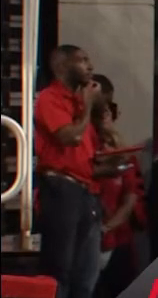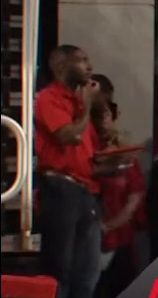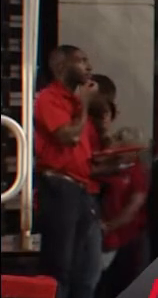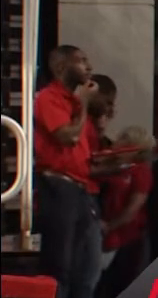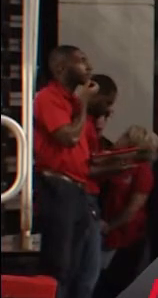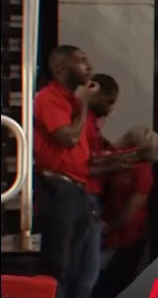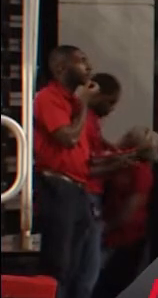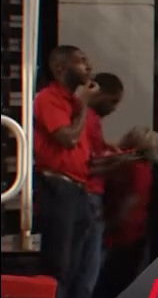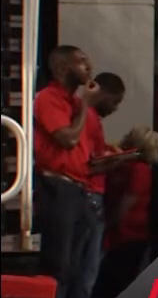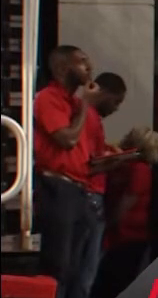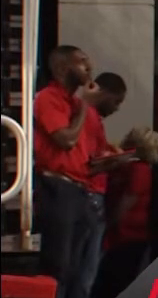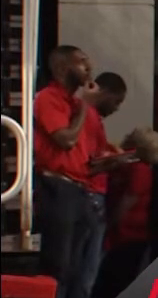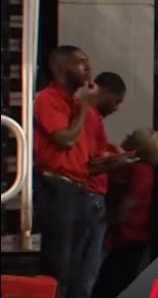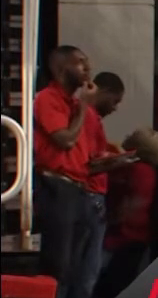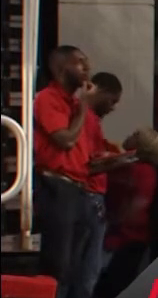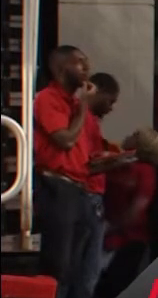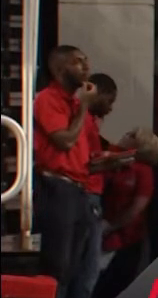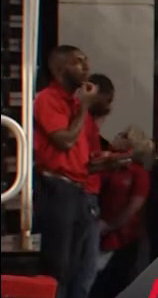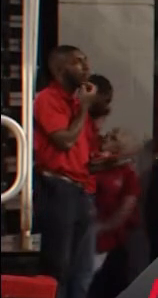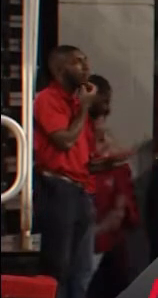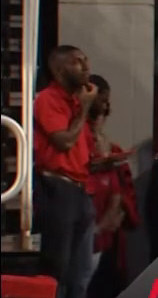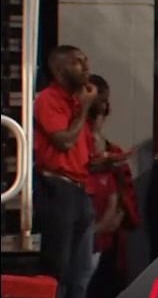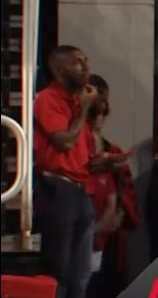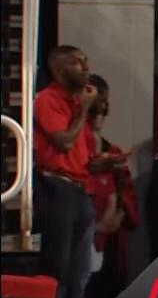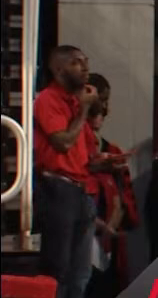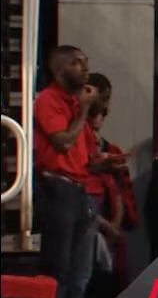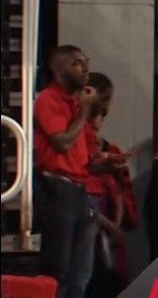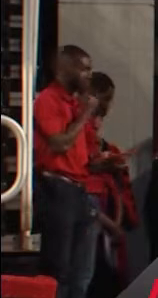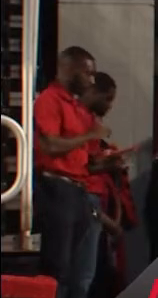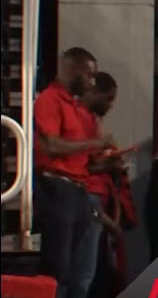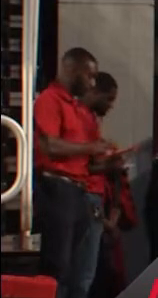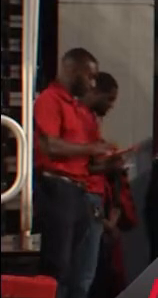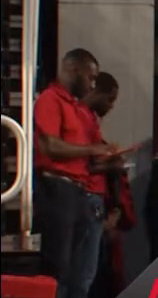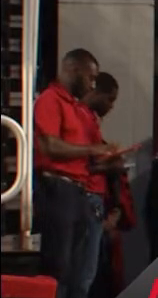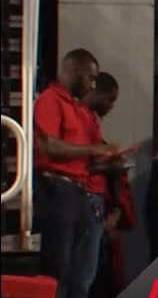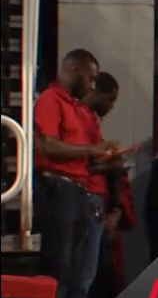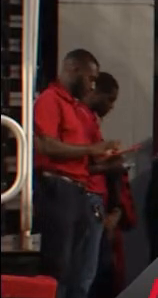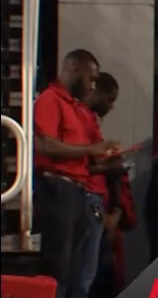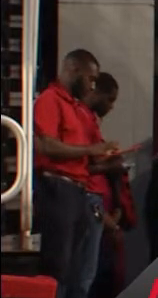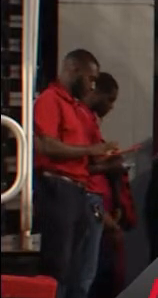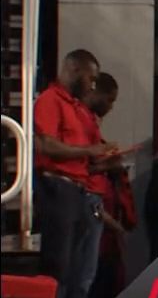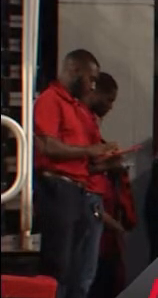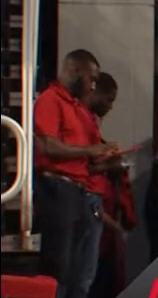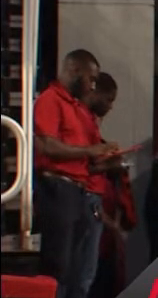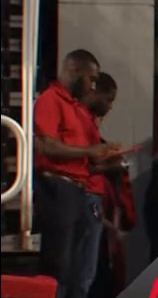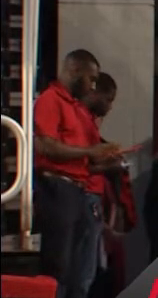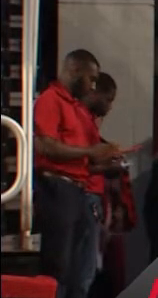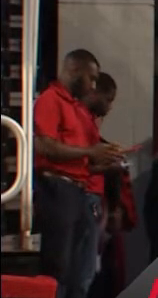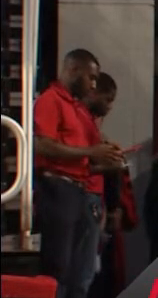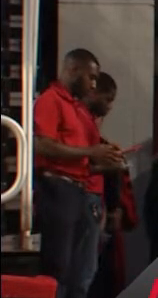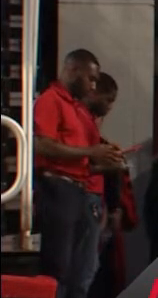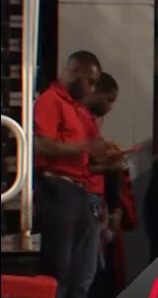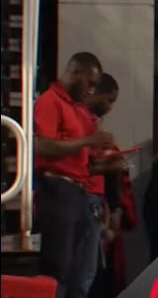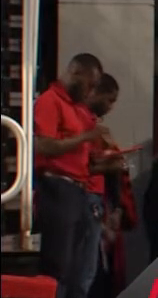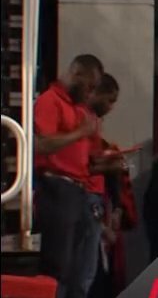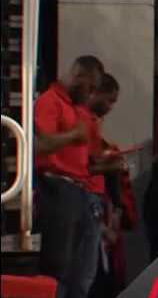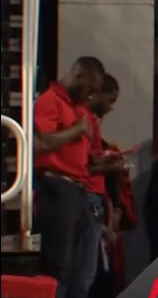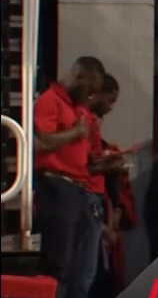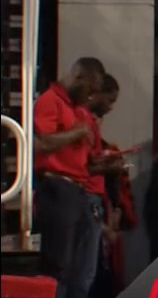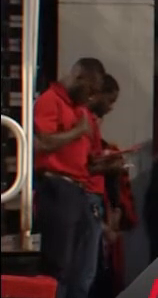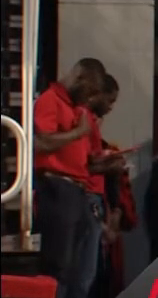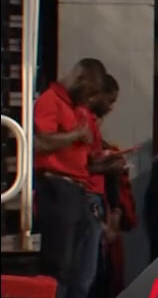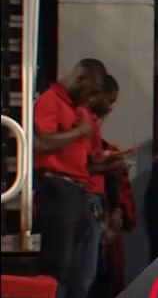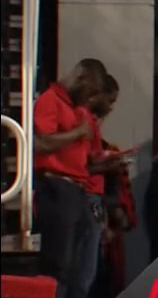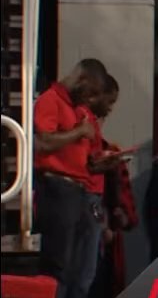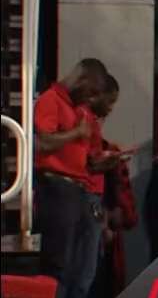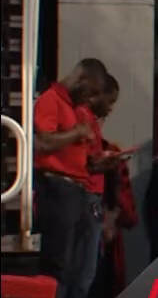marvelous ceremony. This is one of the most enjoyable parts of my job, is shaking the hands of every one of these students across